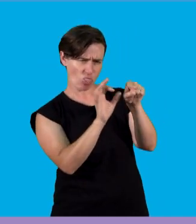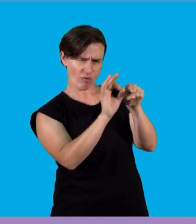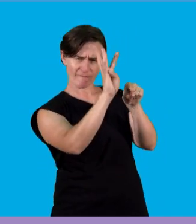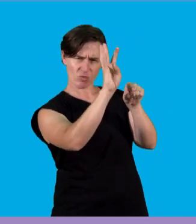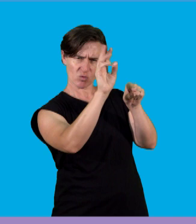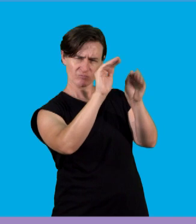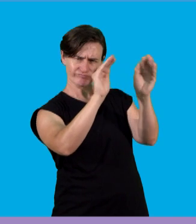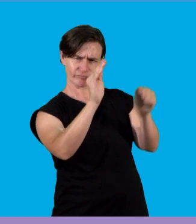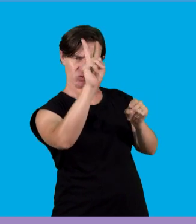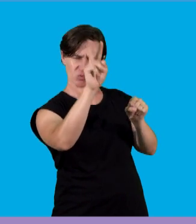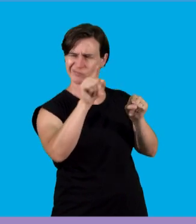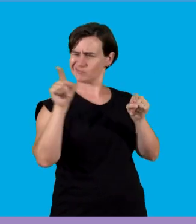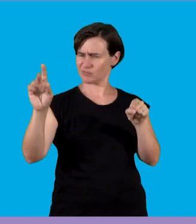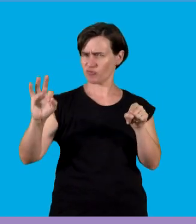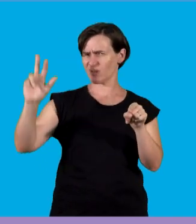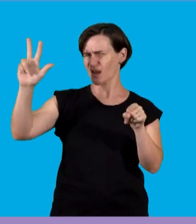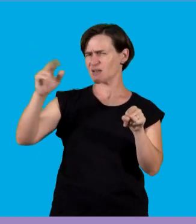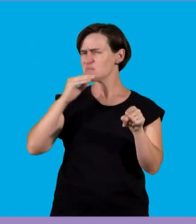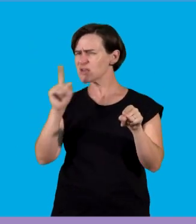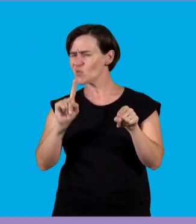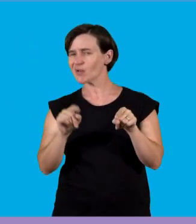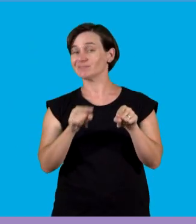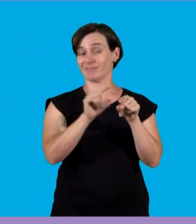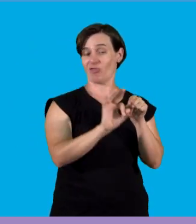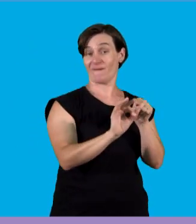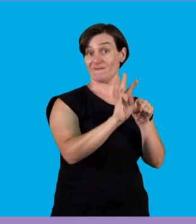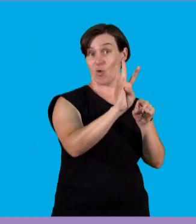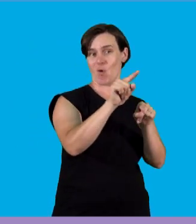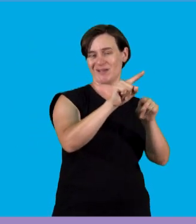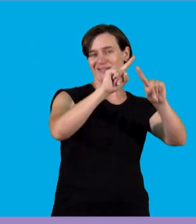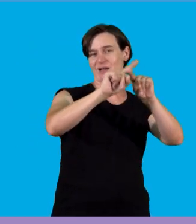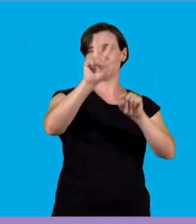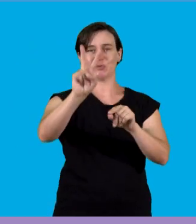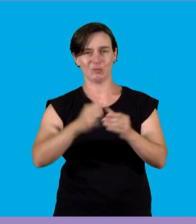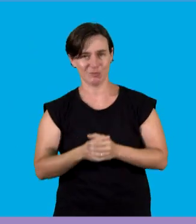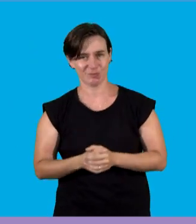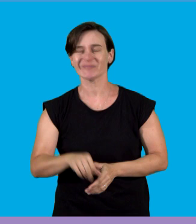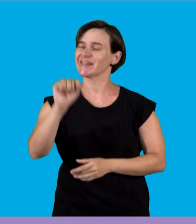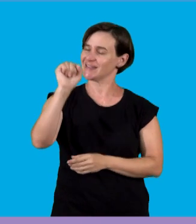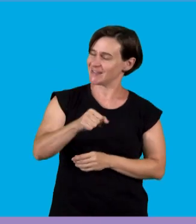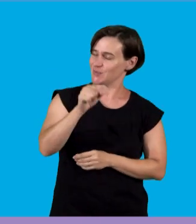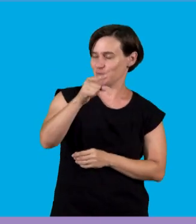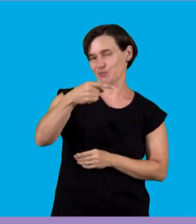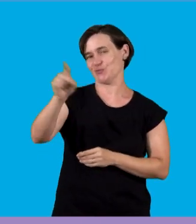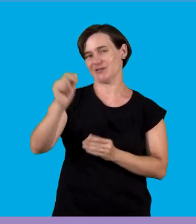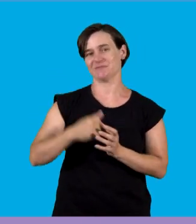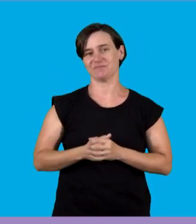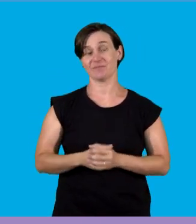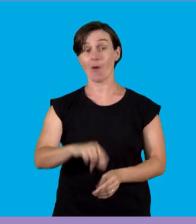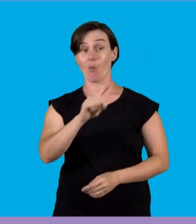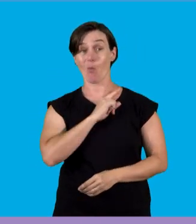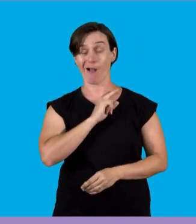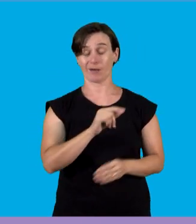of those 2 exponents? Are you thinking of 4 multiplied by 2? Yes, you are